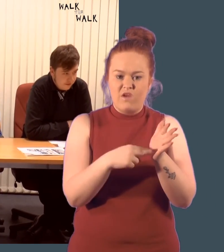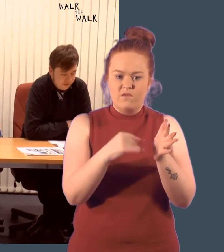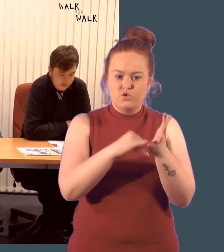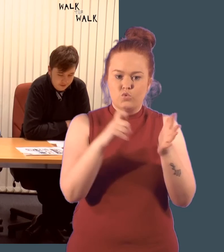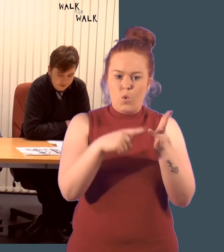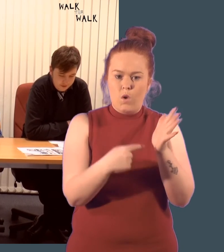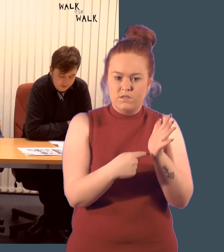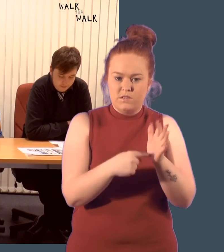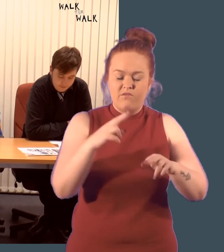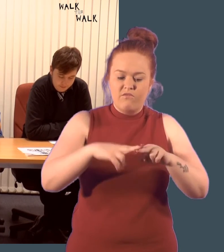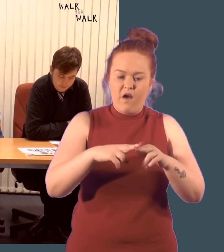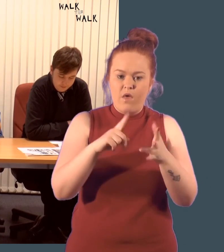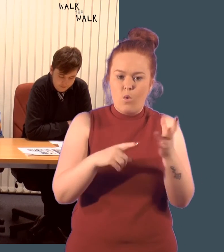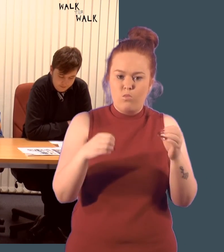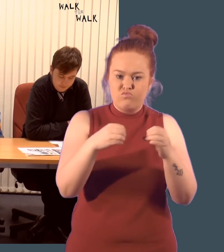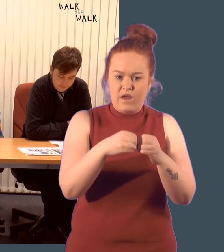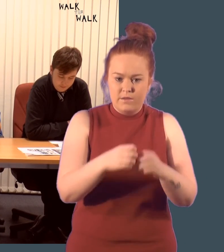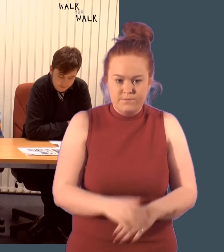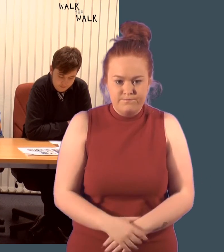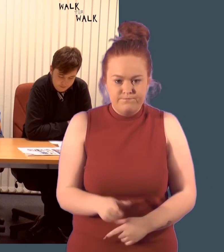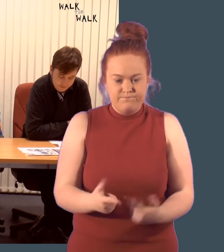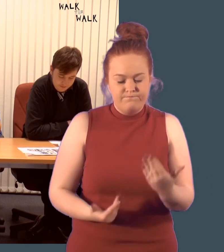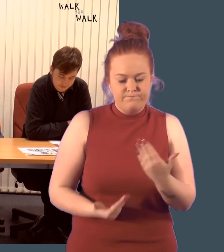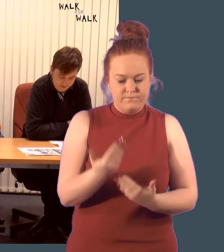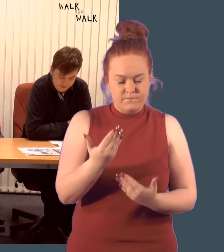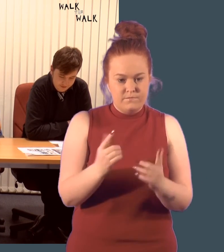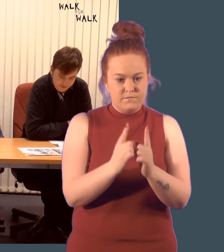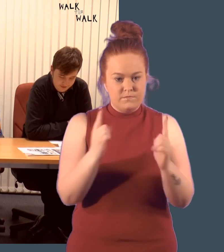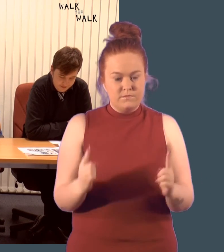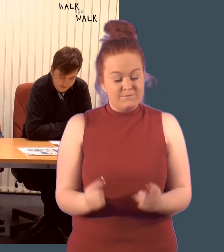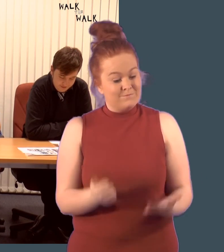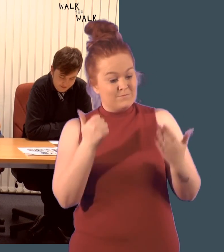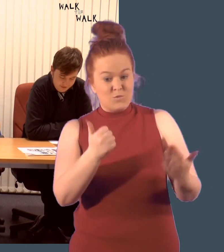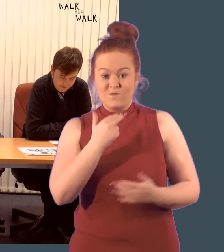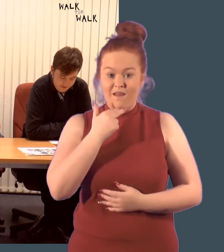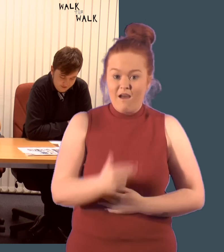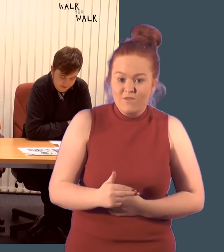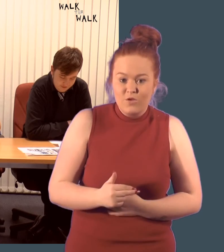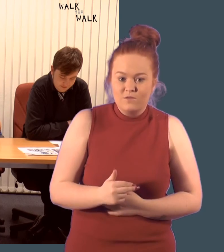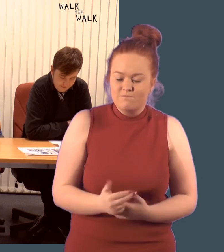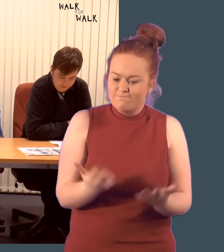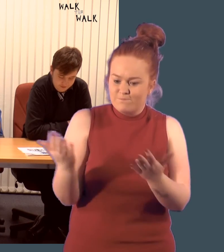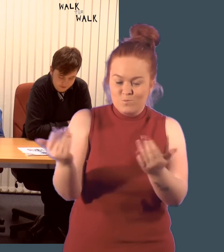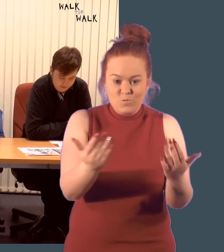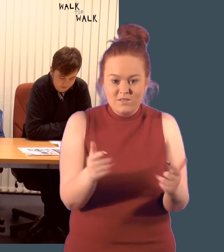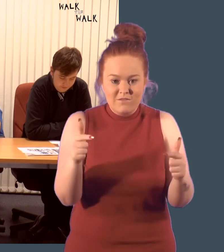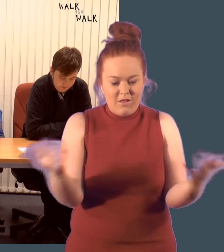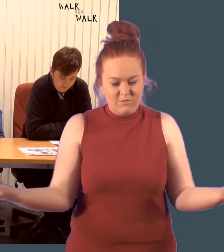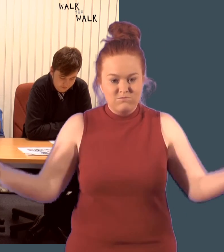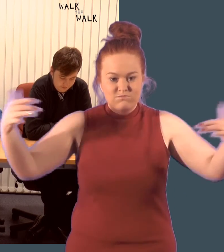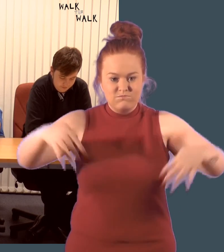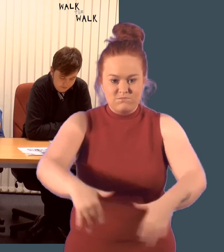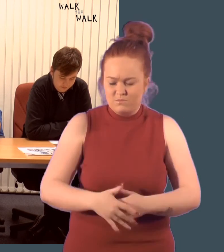before, stands by him. Good afternoon. Can I begin by saying how wonderful it is to see you all